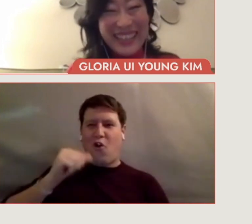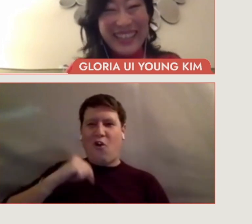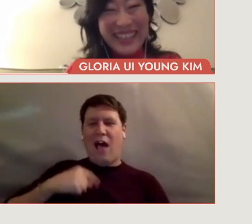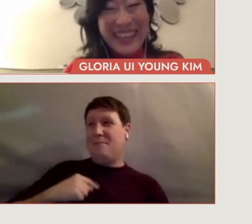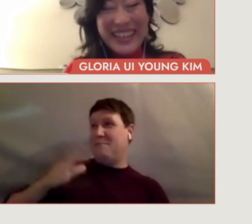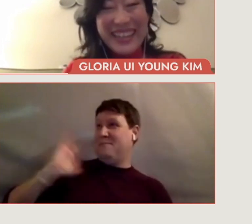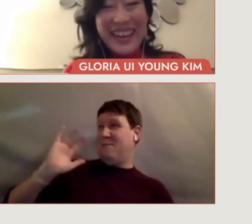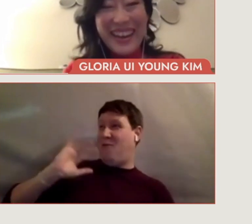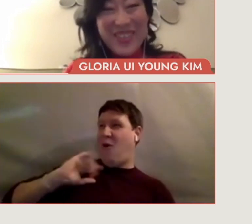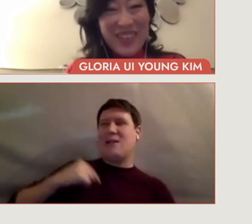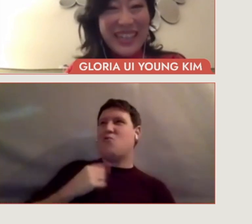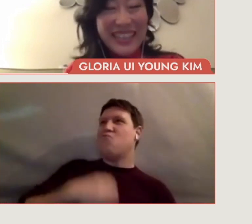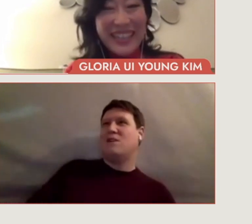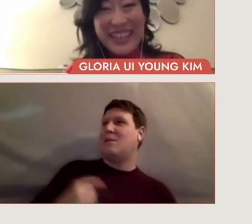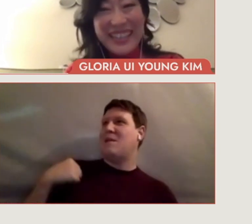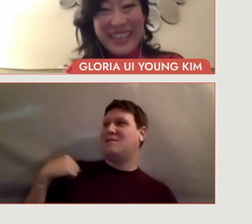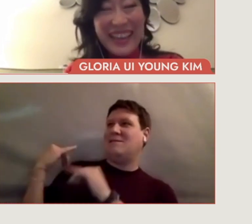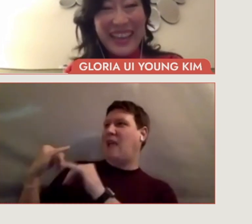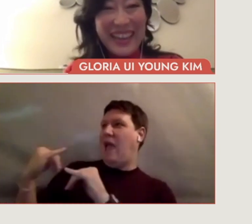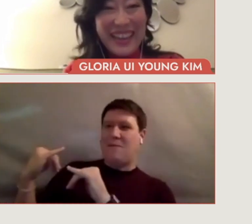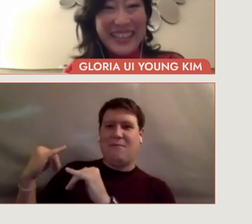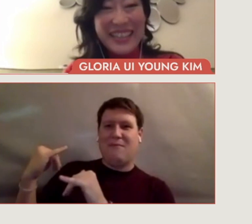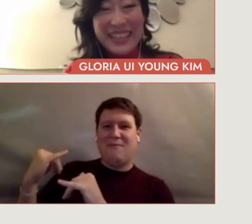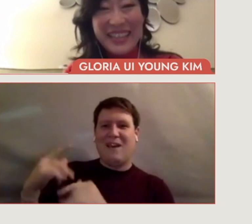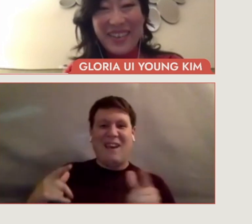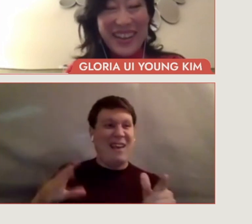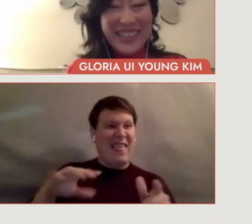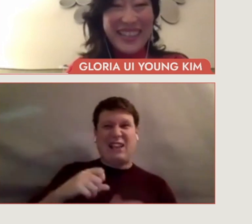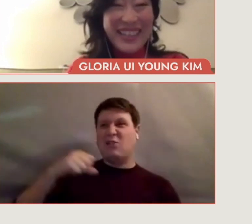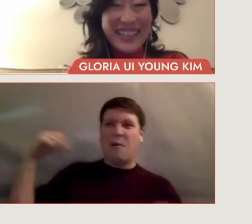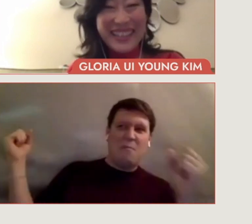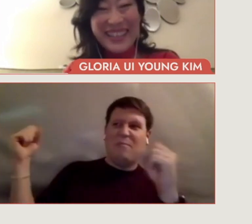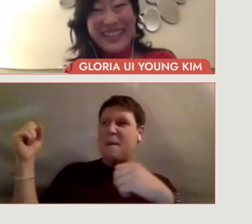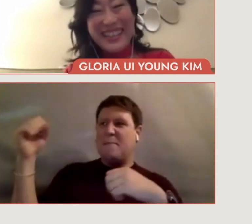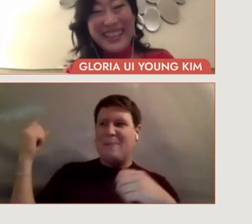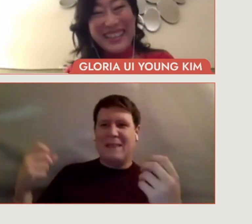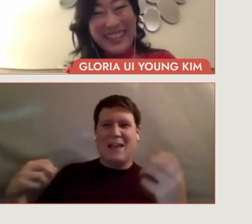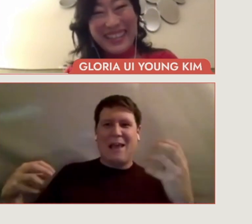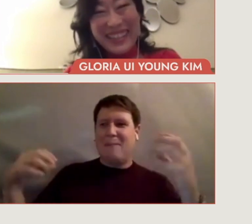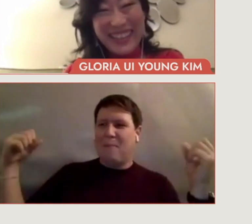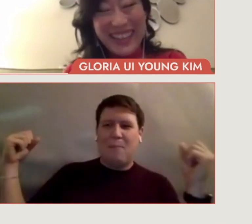Smashing things, right? Yeah, smashing things and like stealing cigarettes.